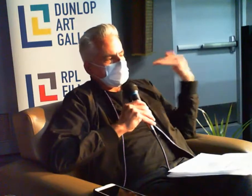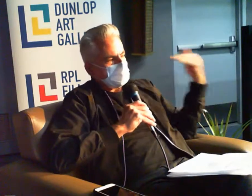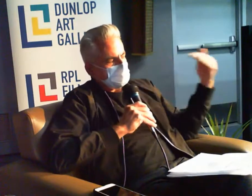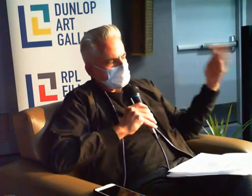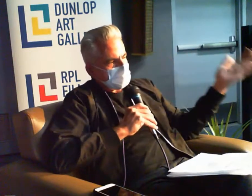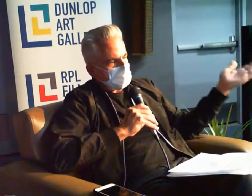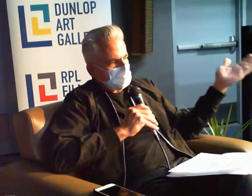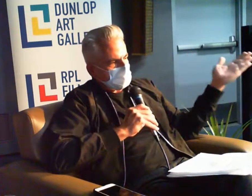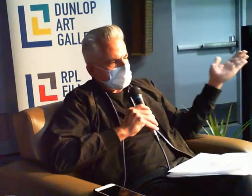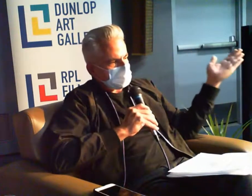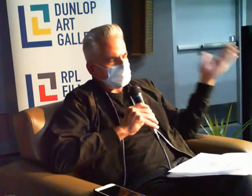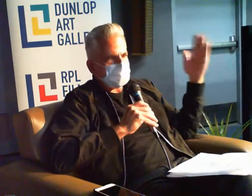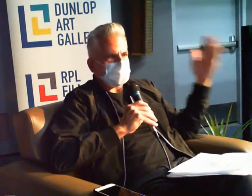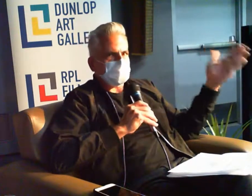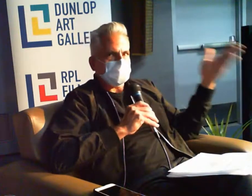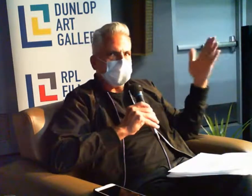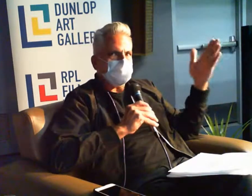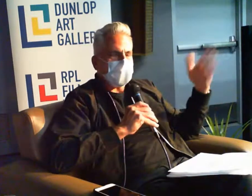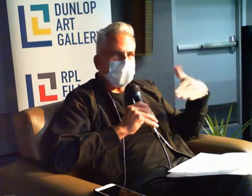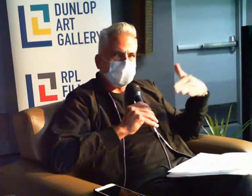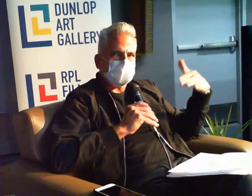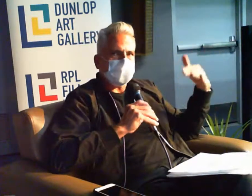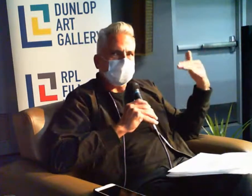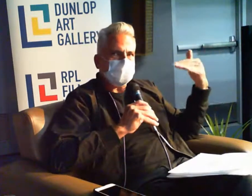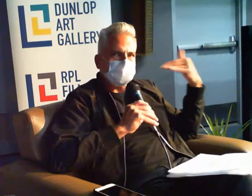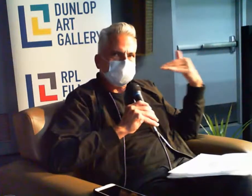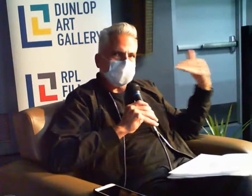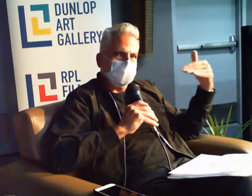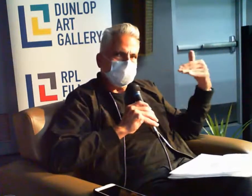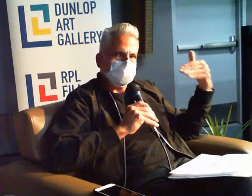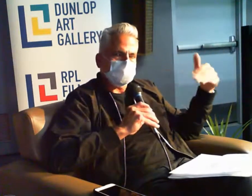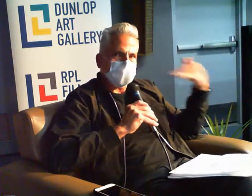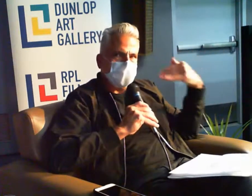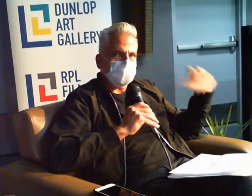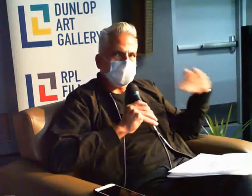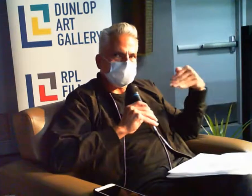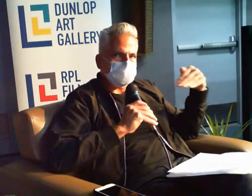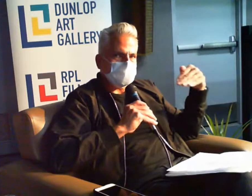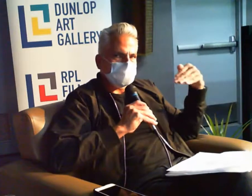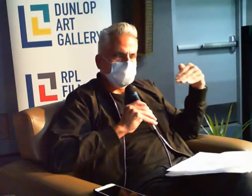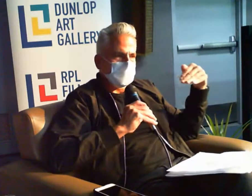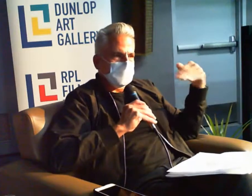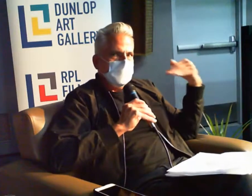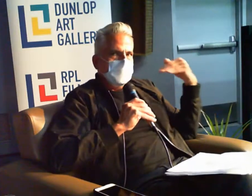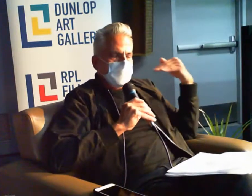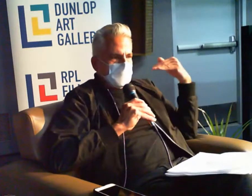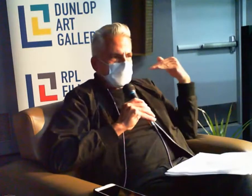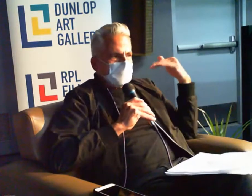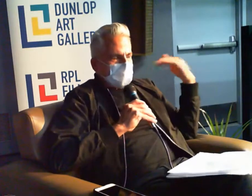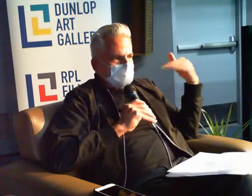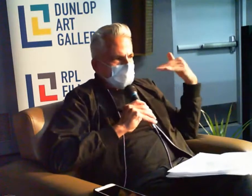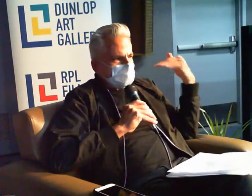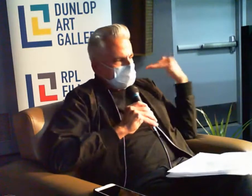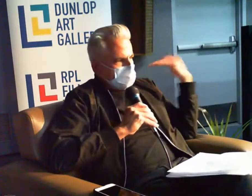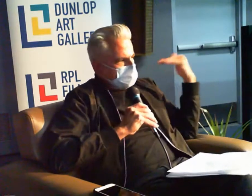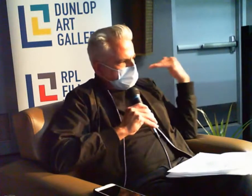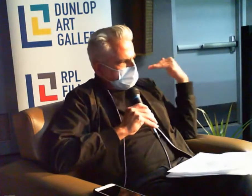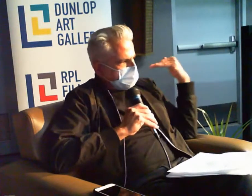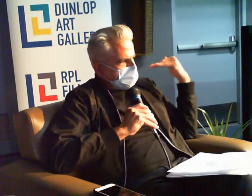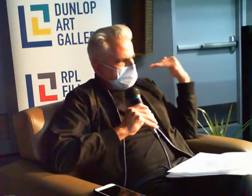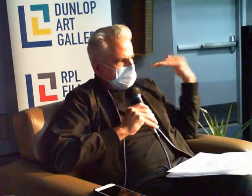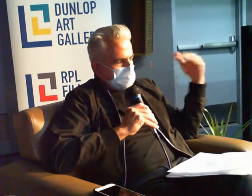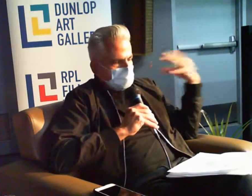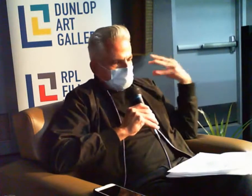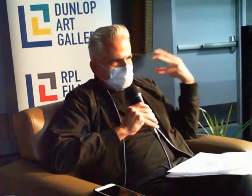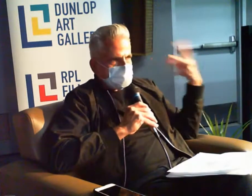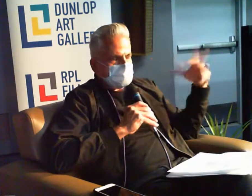but also how the subjects are looking back at us and implicating us in that gaze and that look